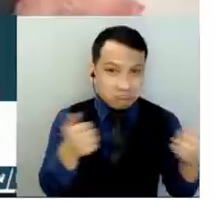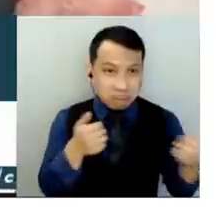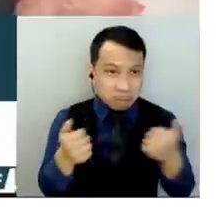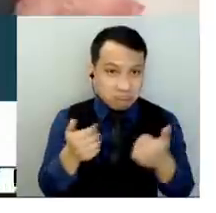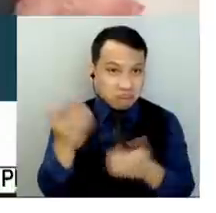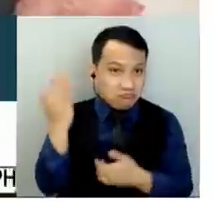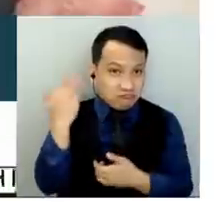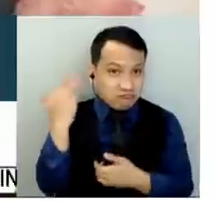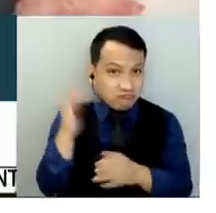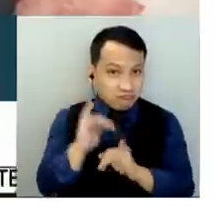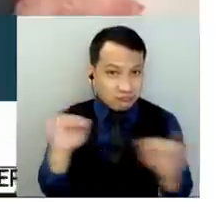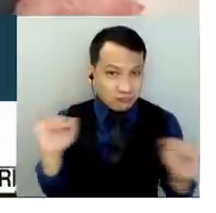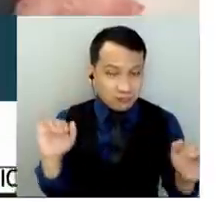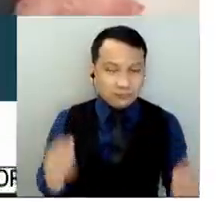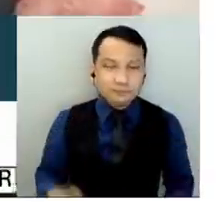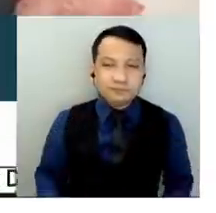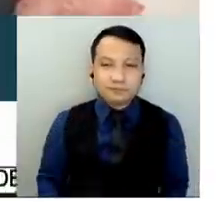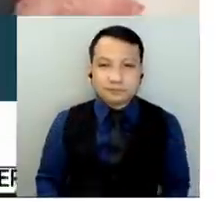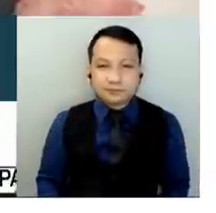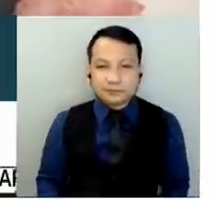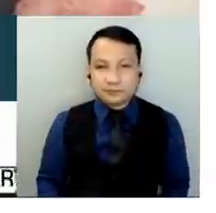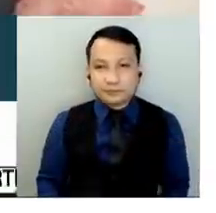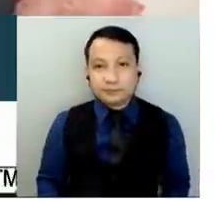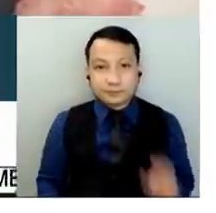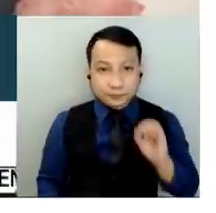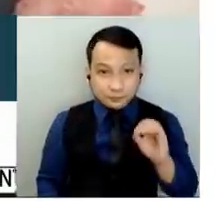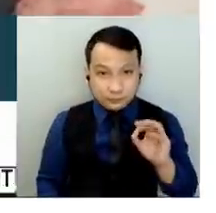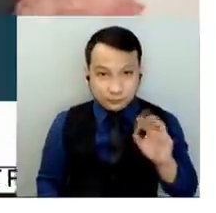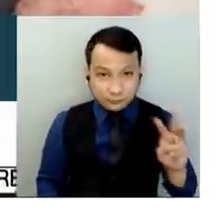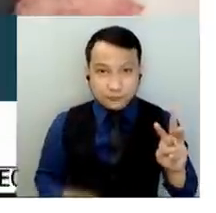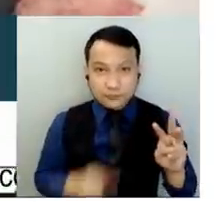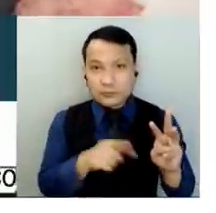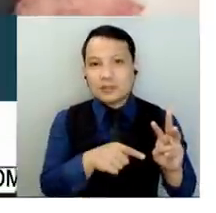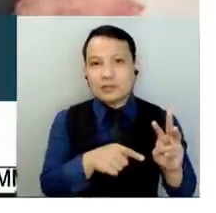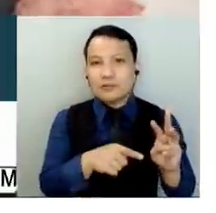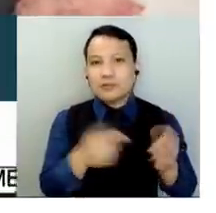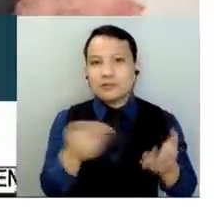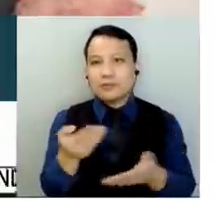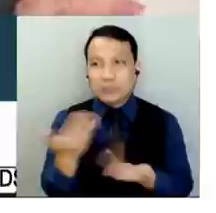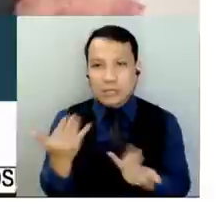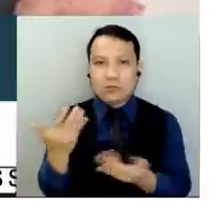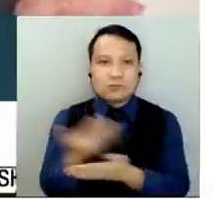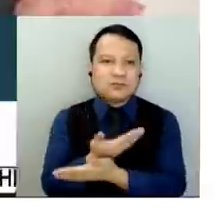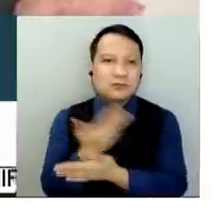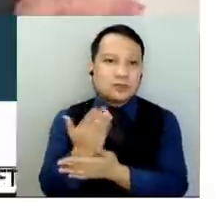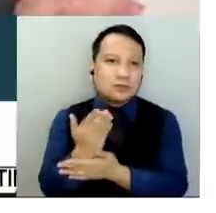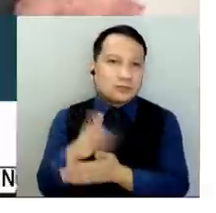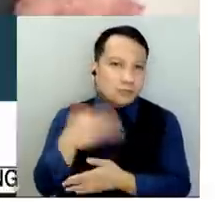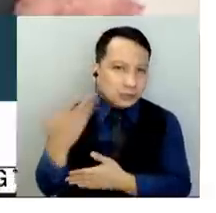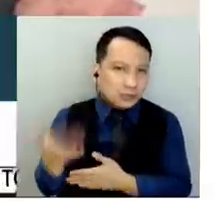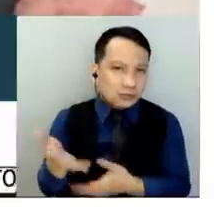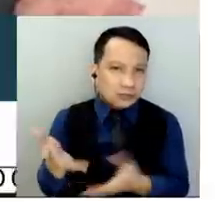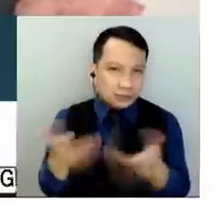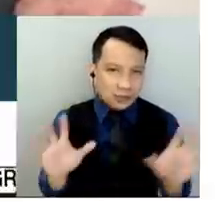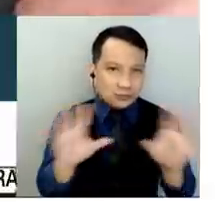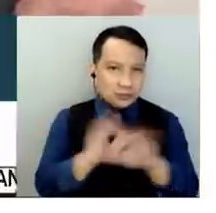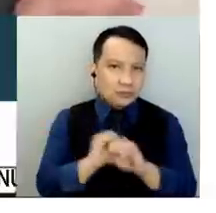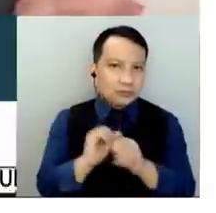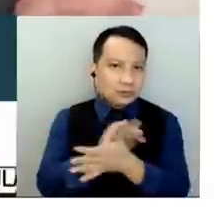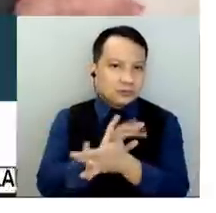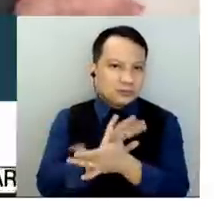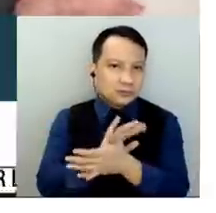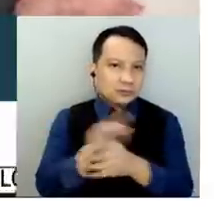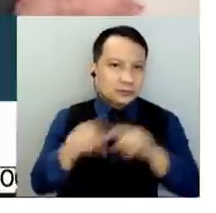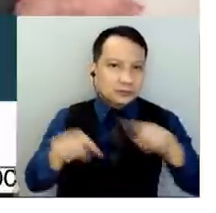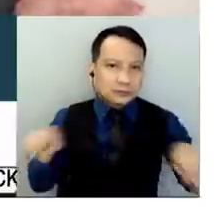before? Right. And as you know, OFWs, they're our modern day heroes, diba? Baka after the pandemic, baka meron ng